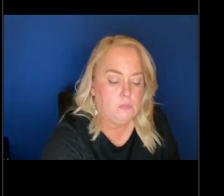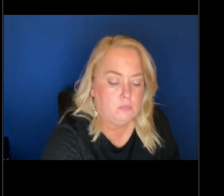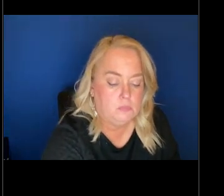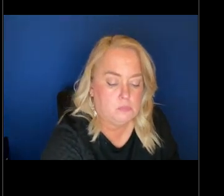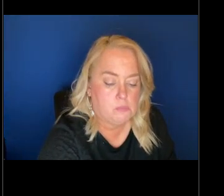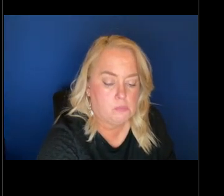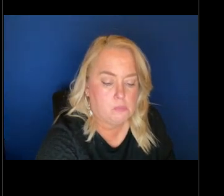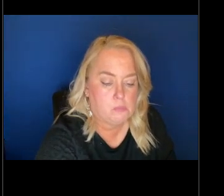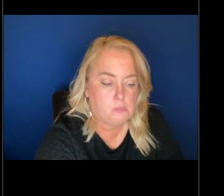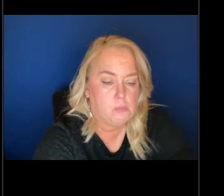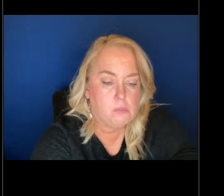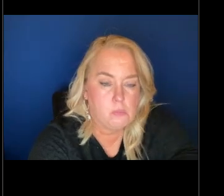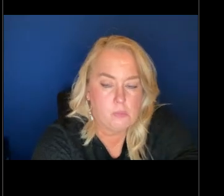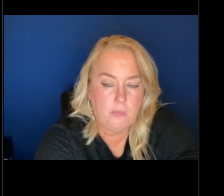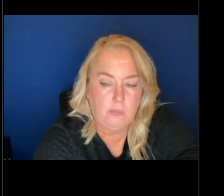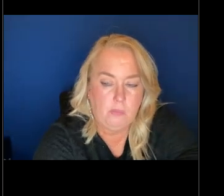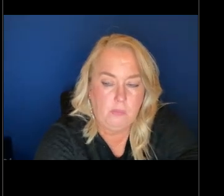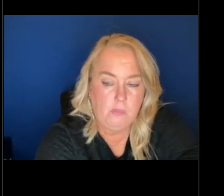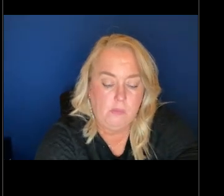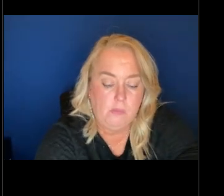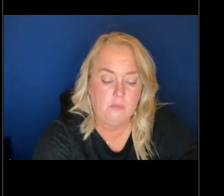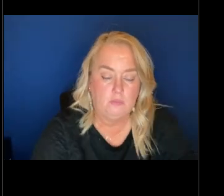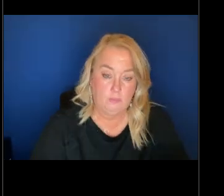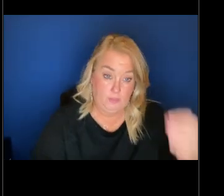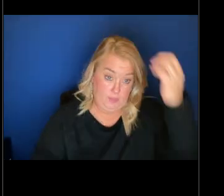Looks like we've got just about everyone.